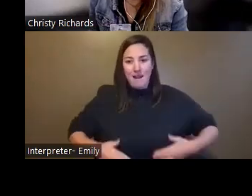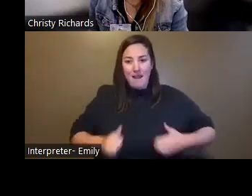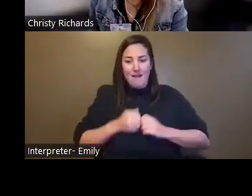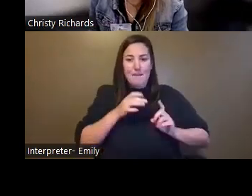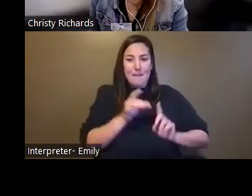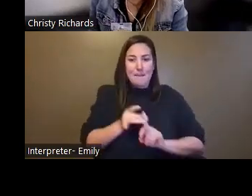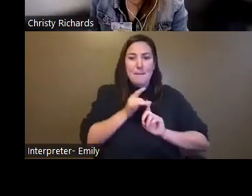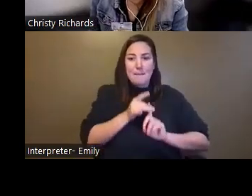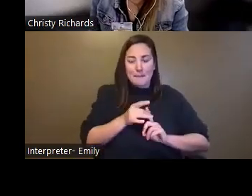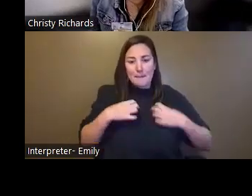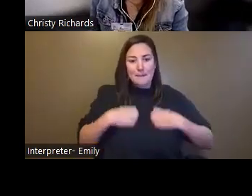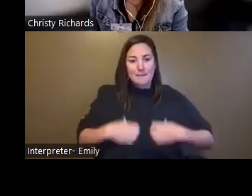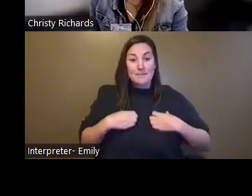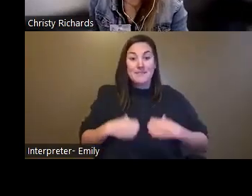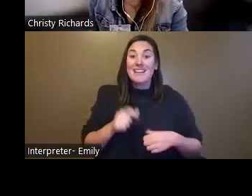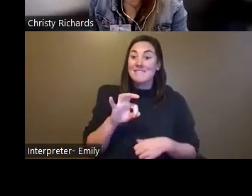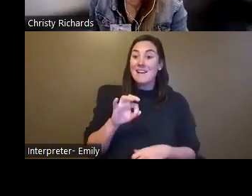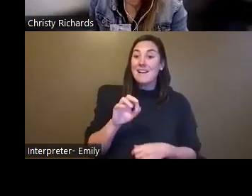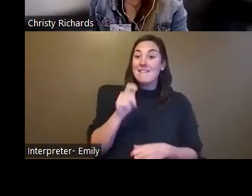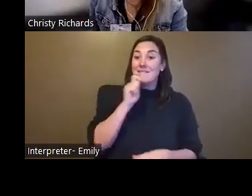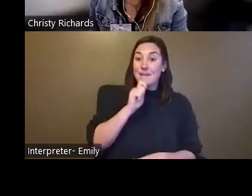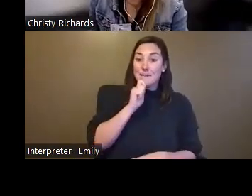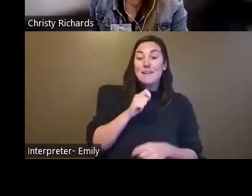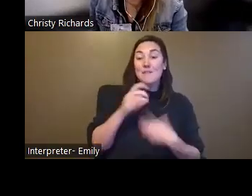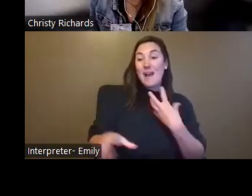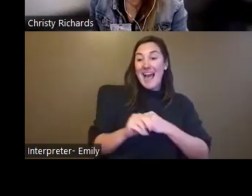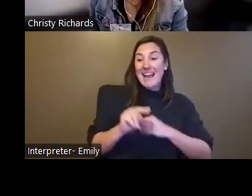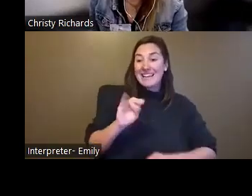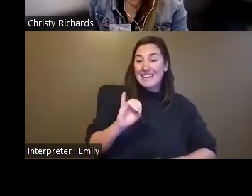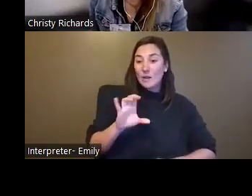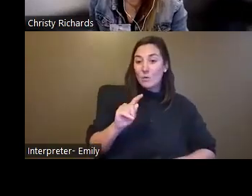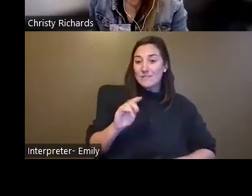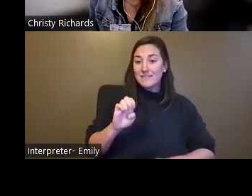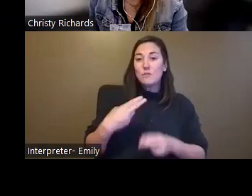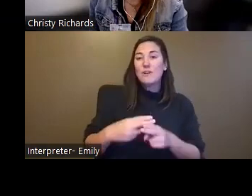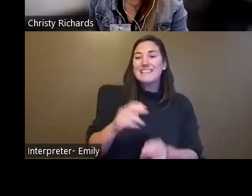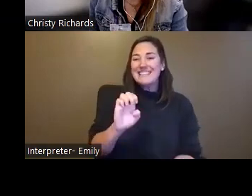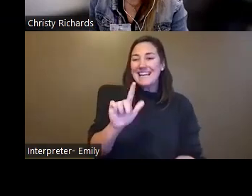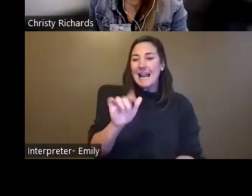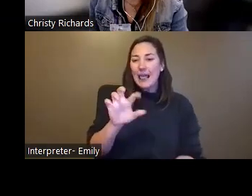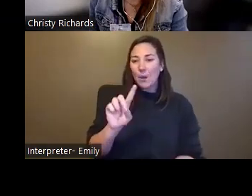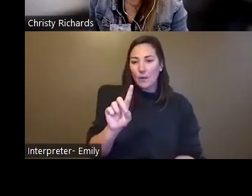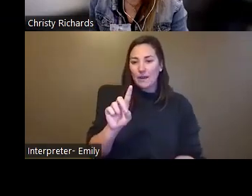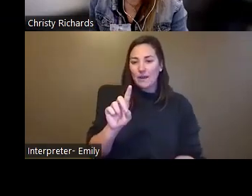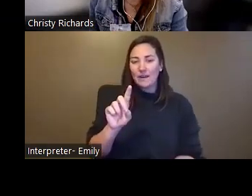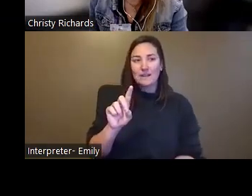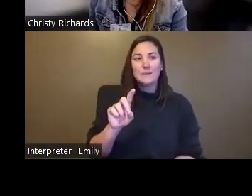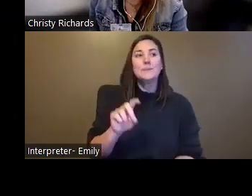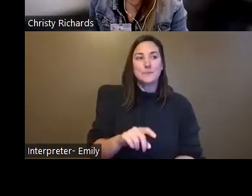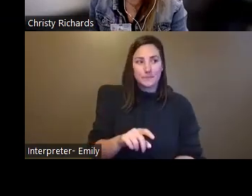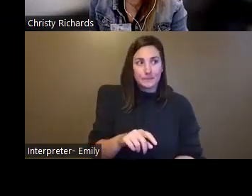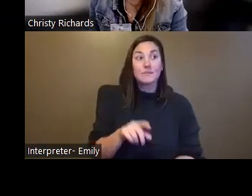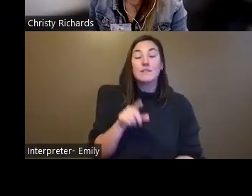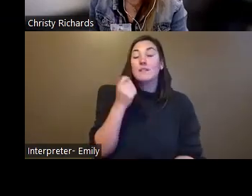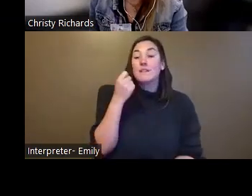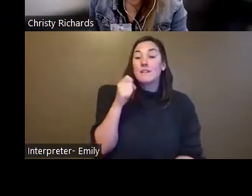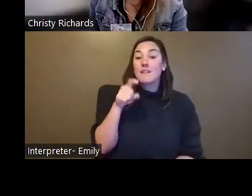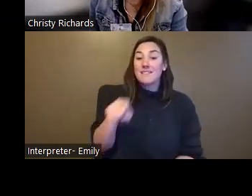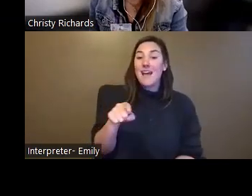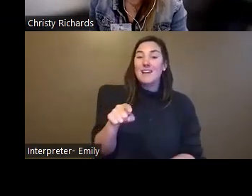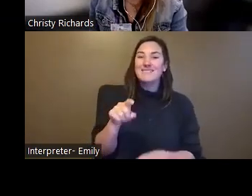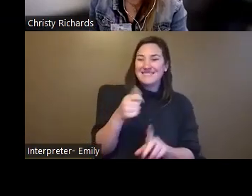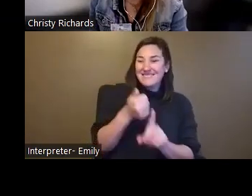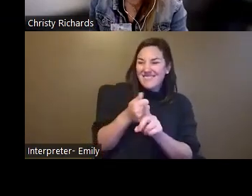is added to vapes is called e-liquid, as he mentioned. And the nicotine, the chemicals, the metals,